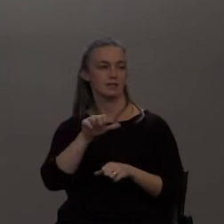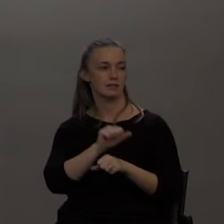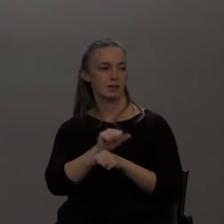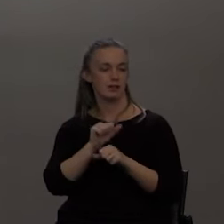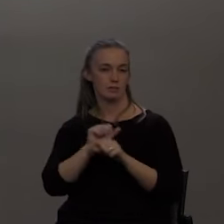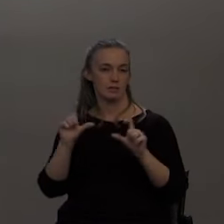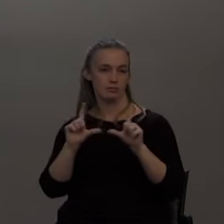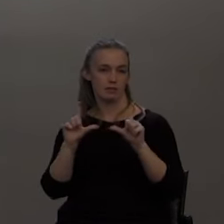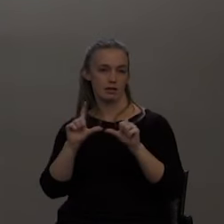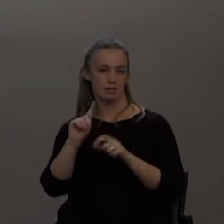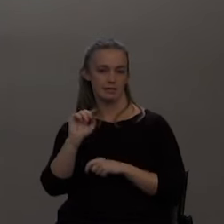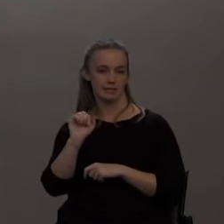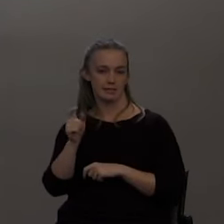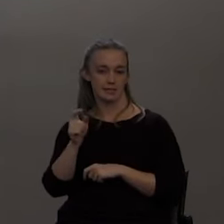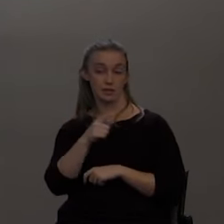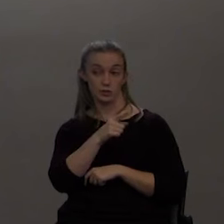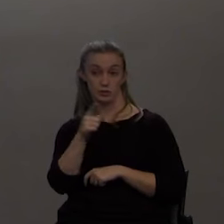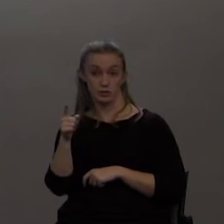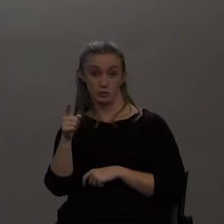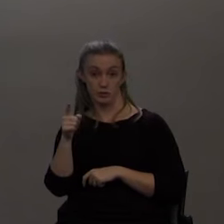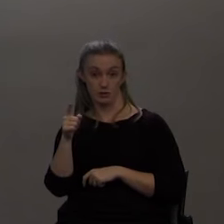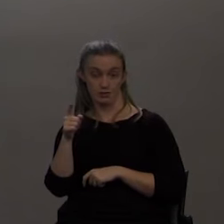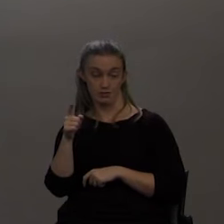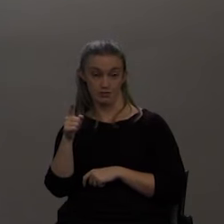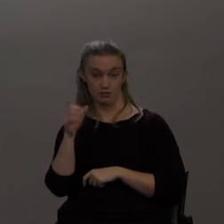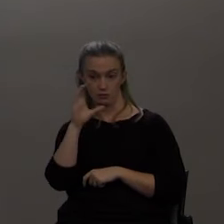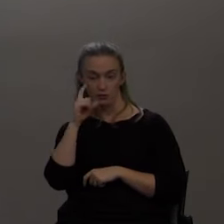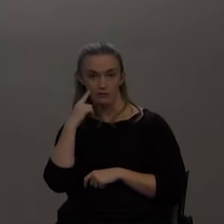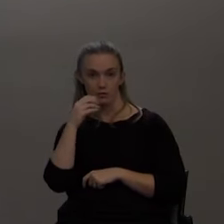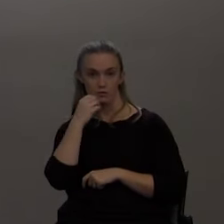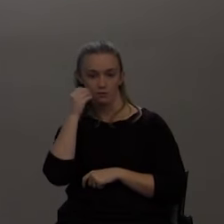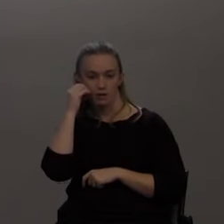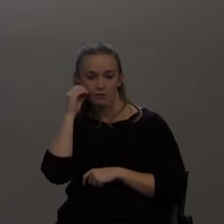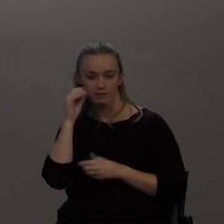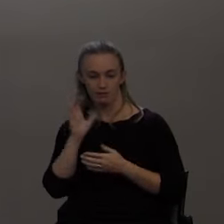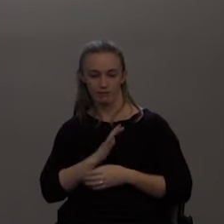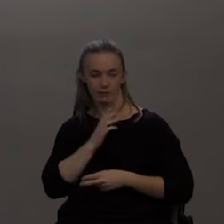you who are tracking at home for the official date of it. But thank you.